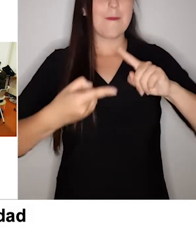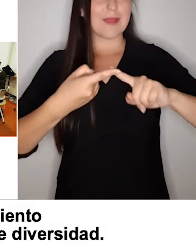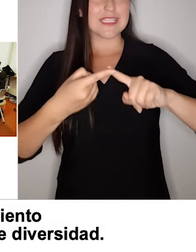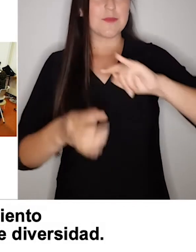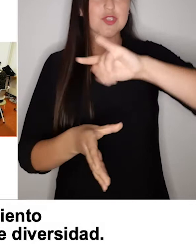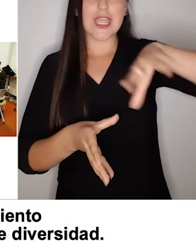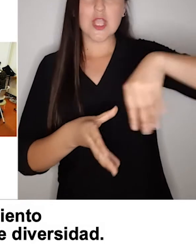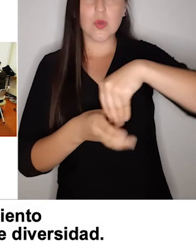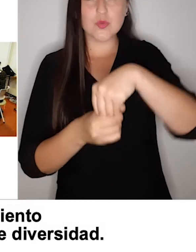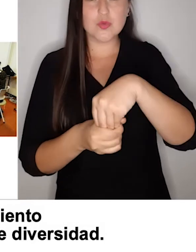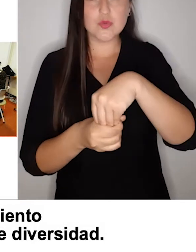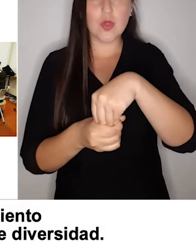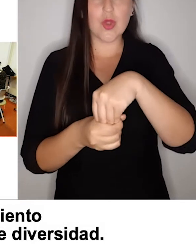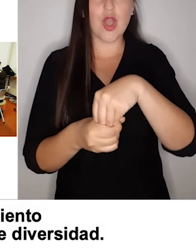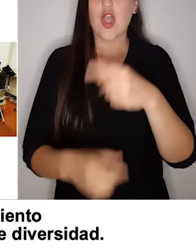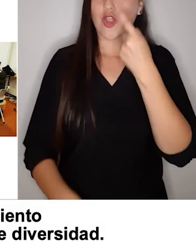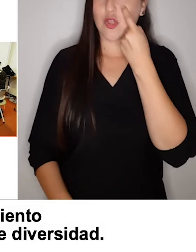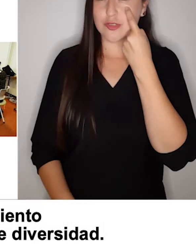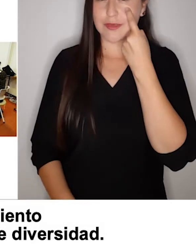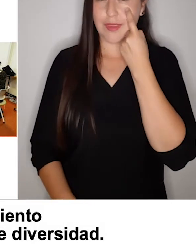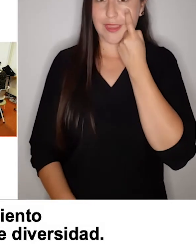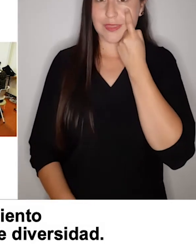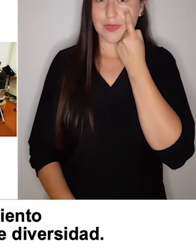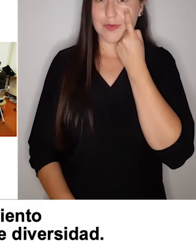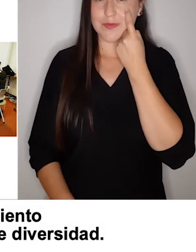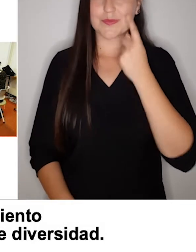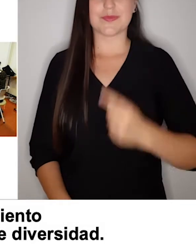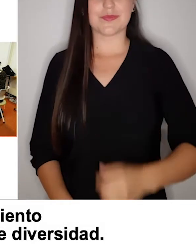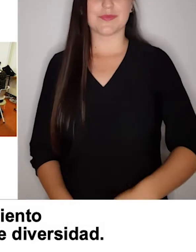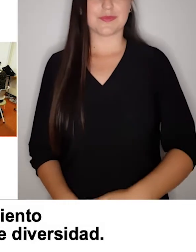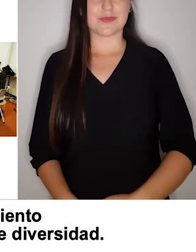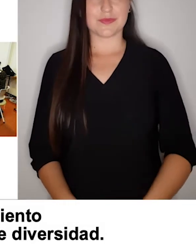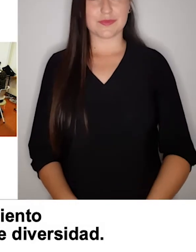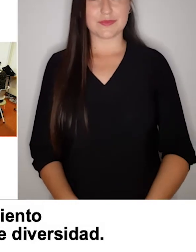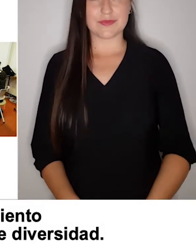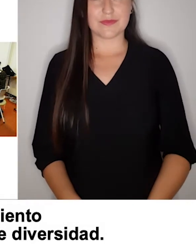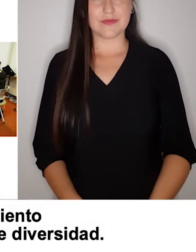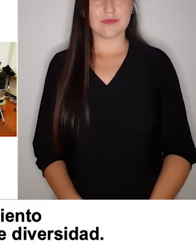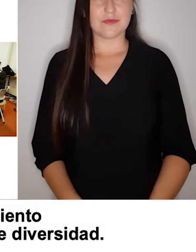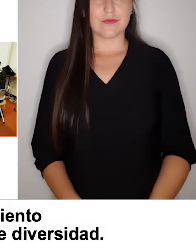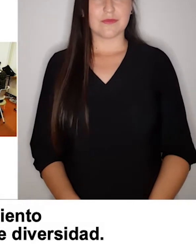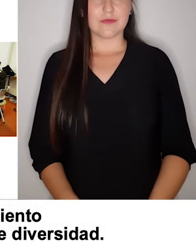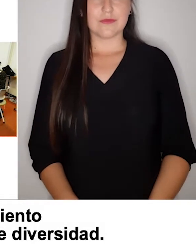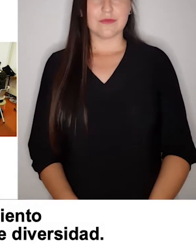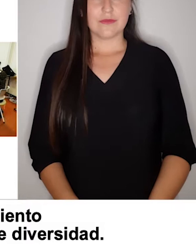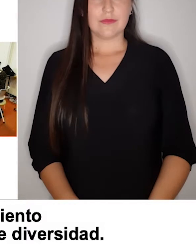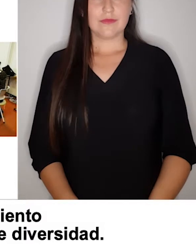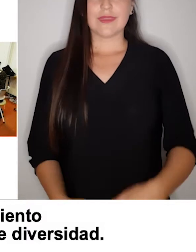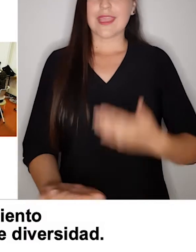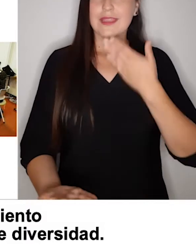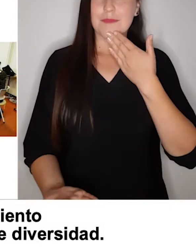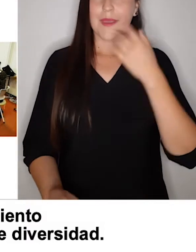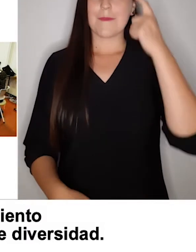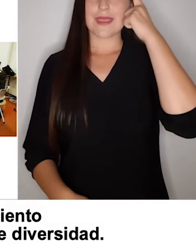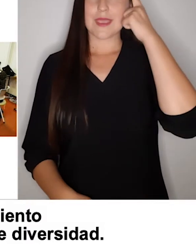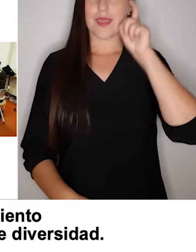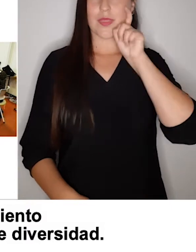whole. Participation and inclusion, knowledge and critical thinking, and diversity